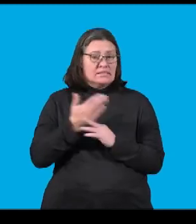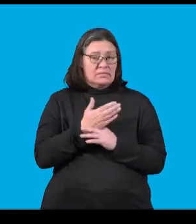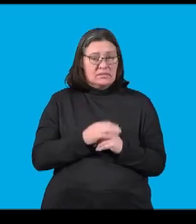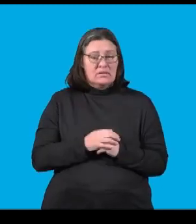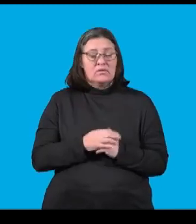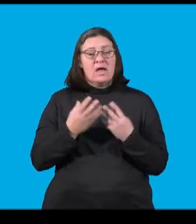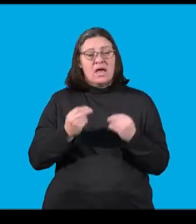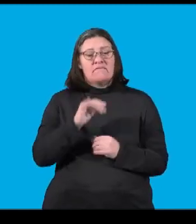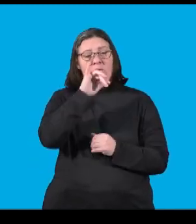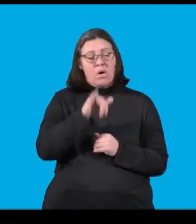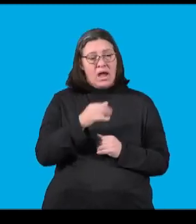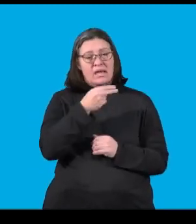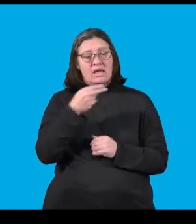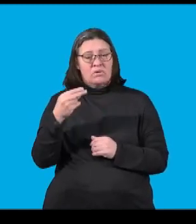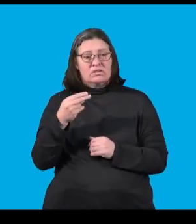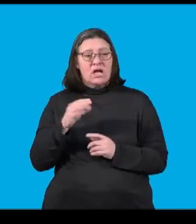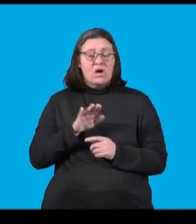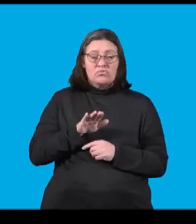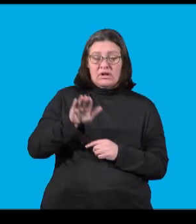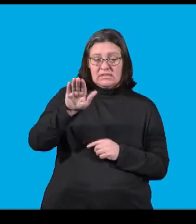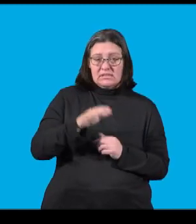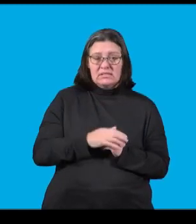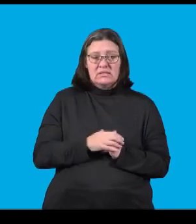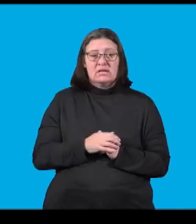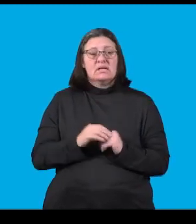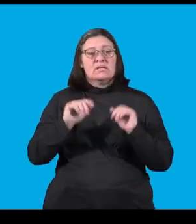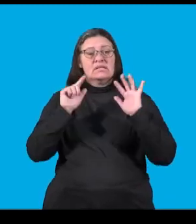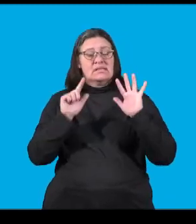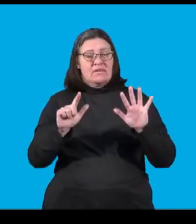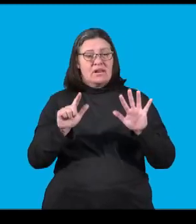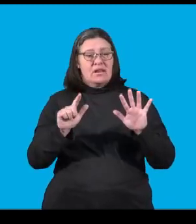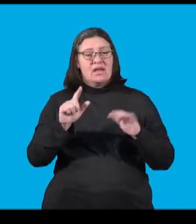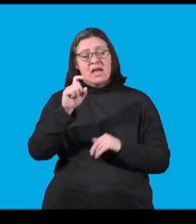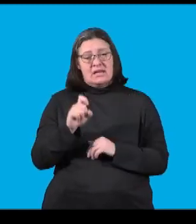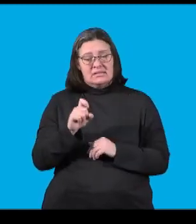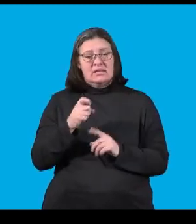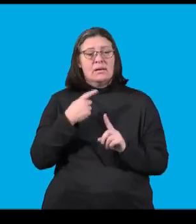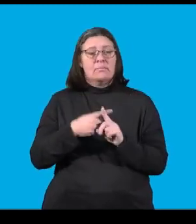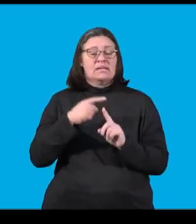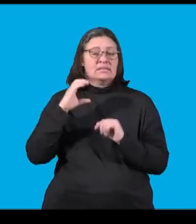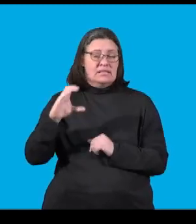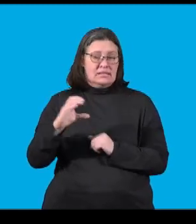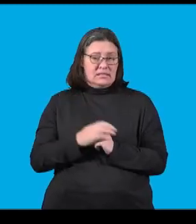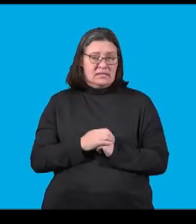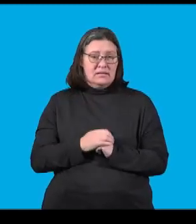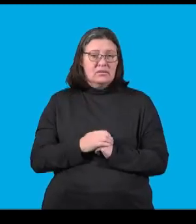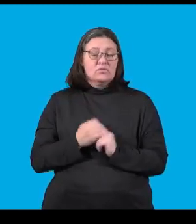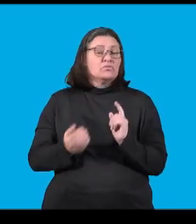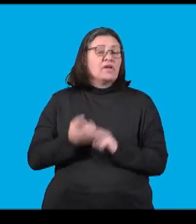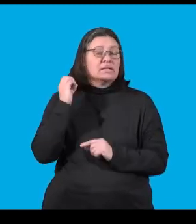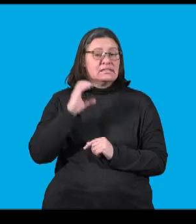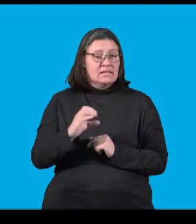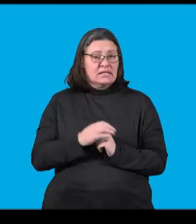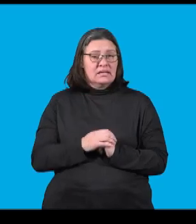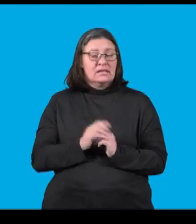to find the y-intercept. So we're going to have y is equal to the gradient, which is 7x plus c.